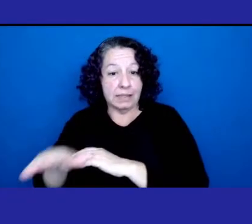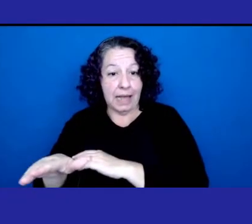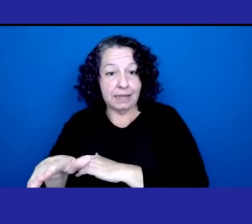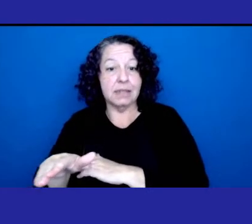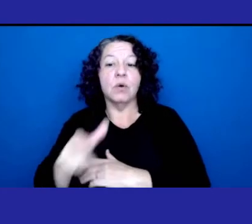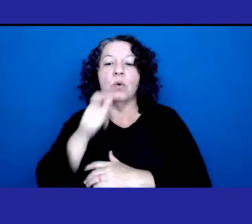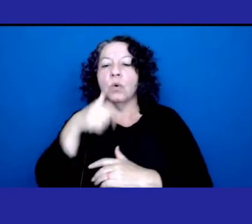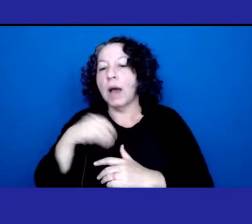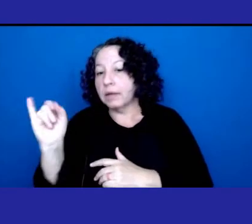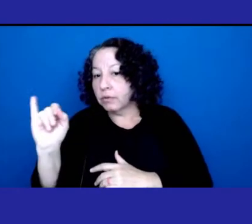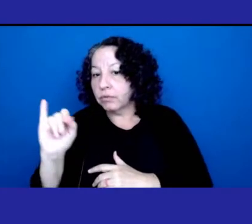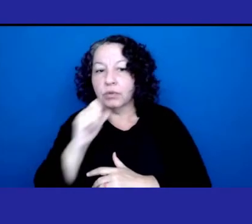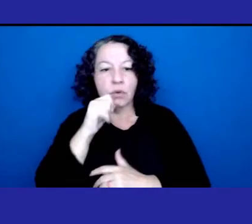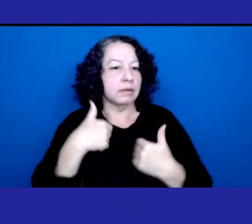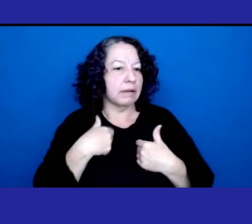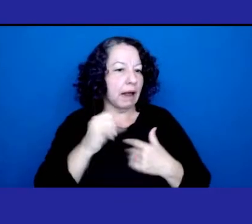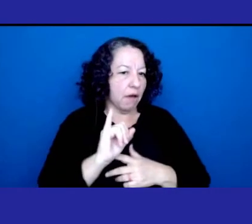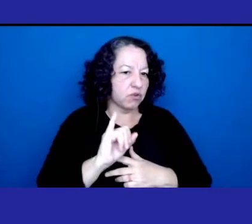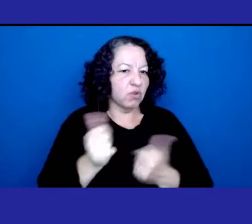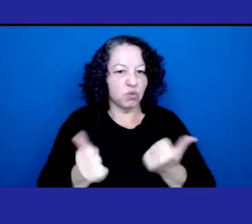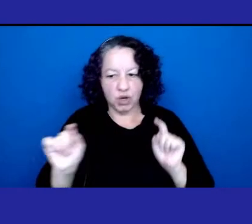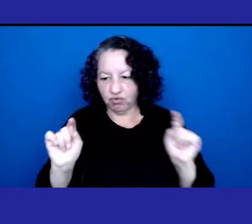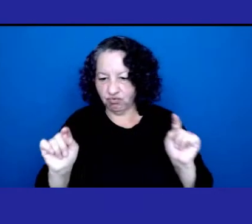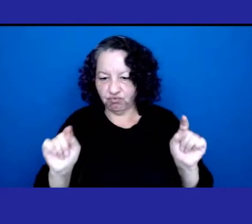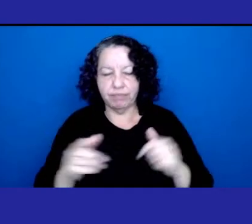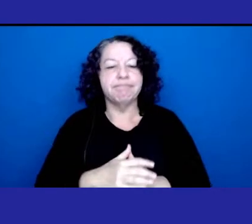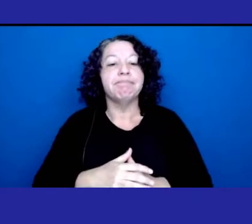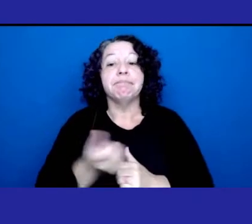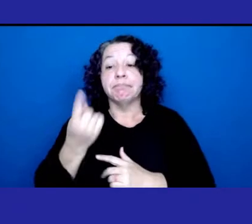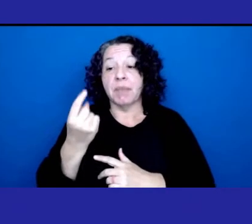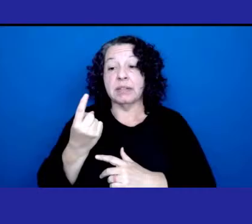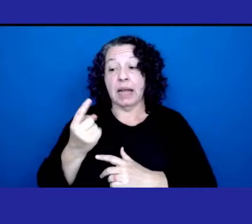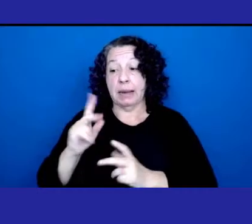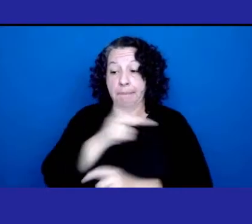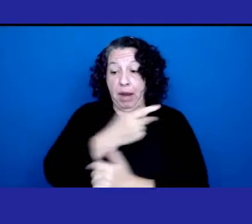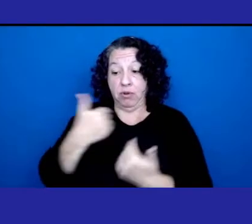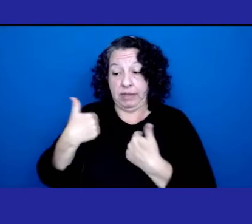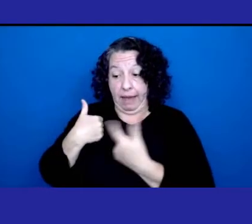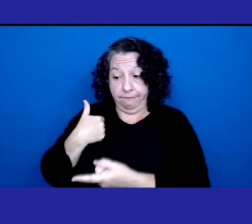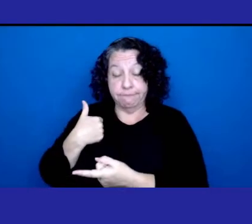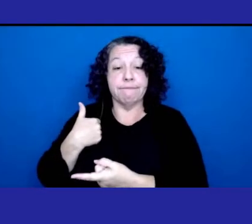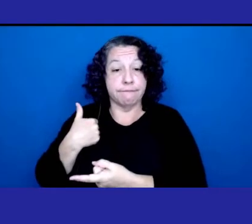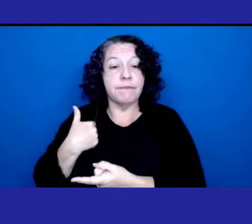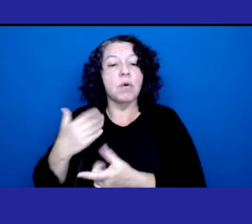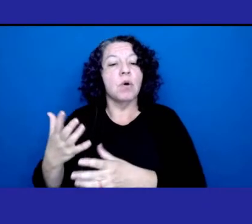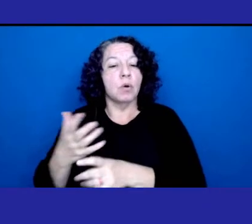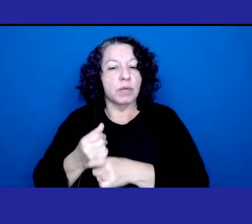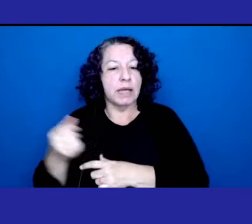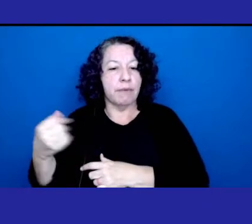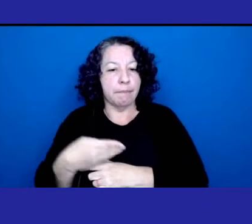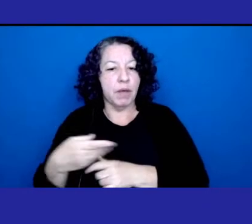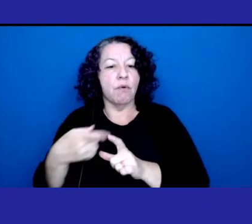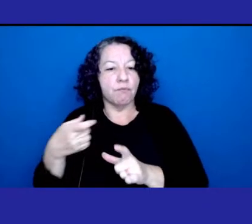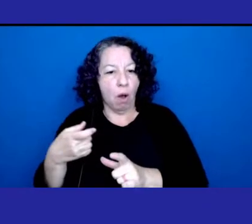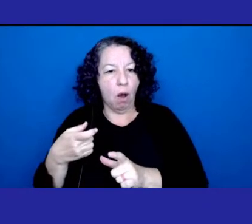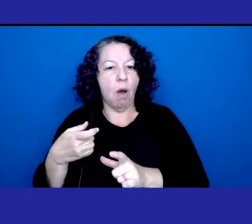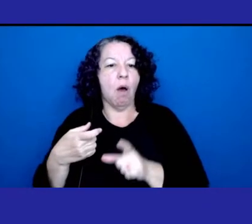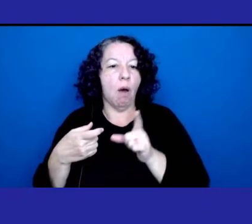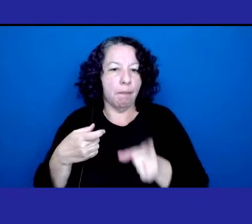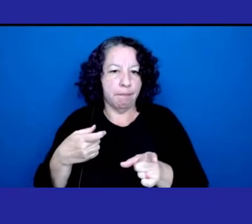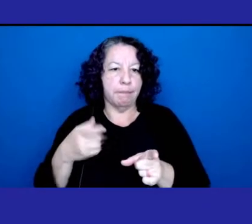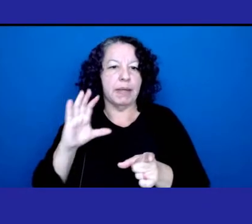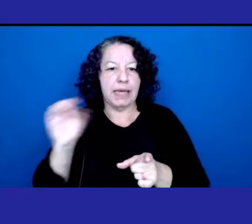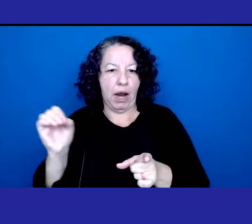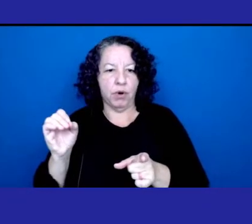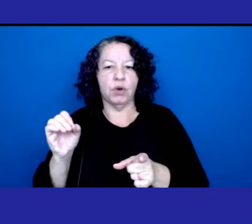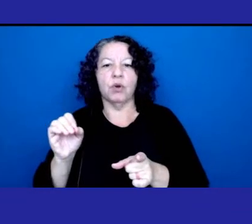insurance. And the insured patients are then billed by the carrier at the carrier's rate, not at our